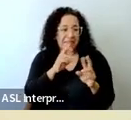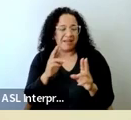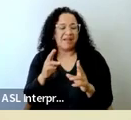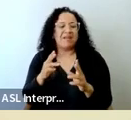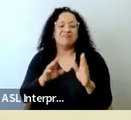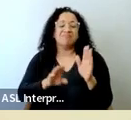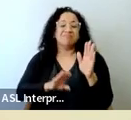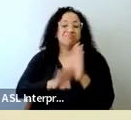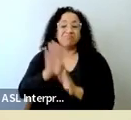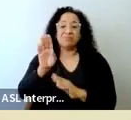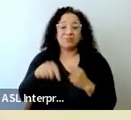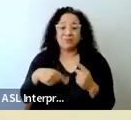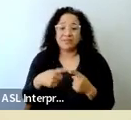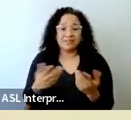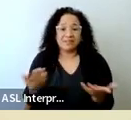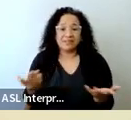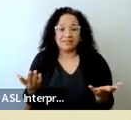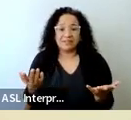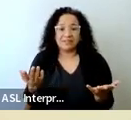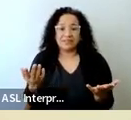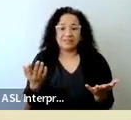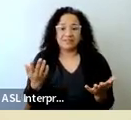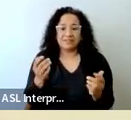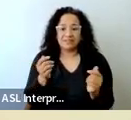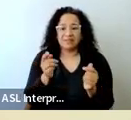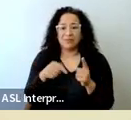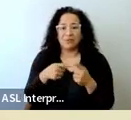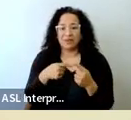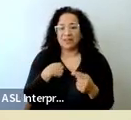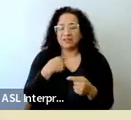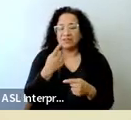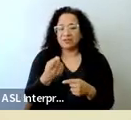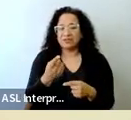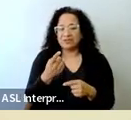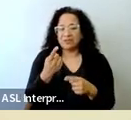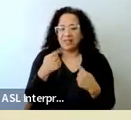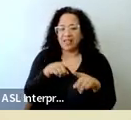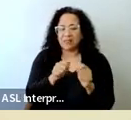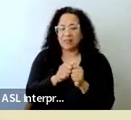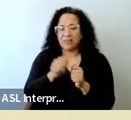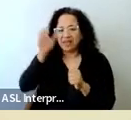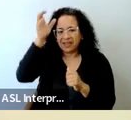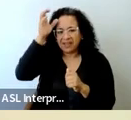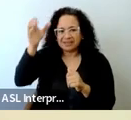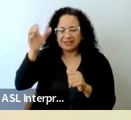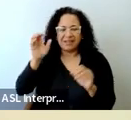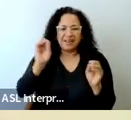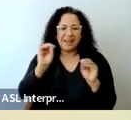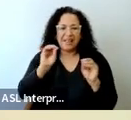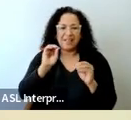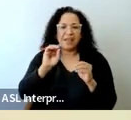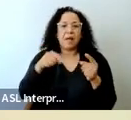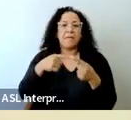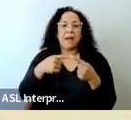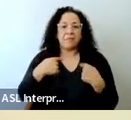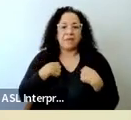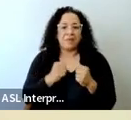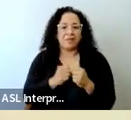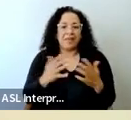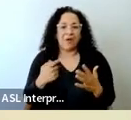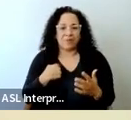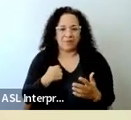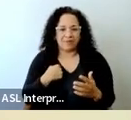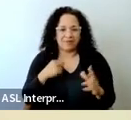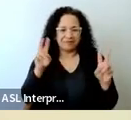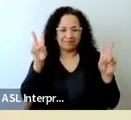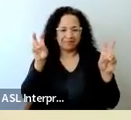took off? It took off just in alignment with what I told you about the concept of nothing about me without me. And really this always being